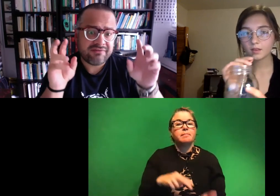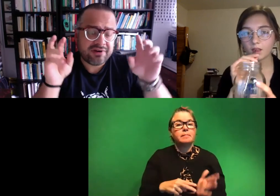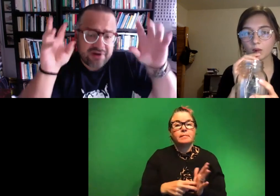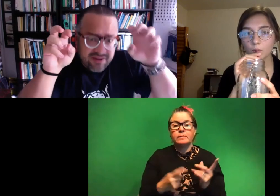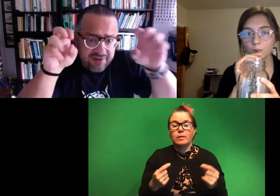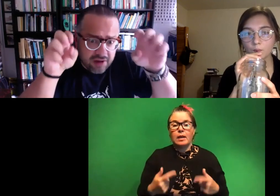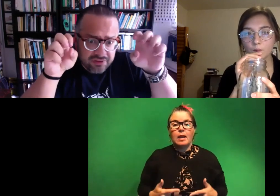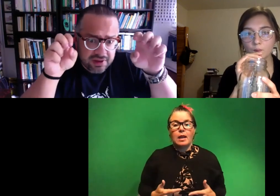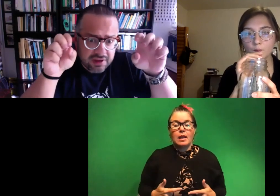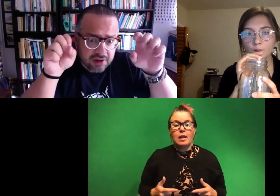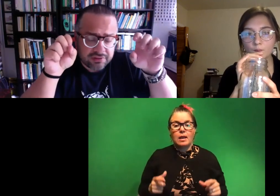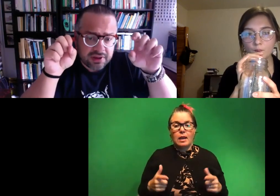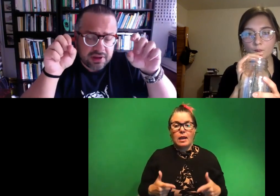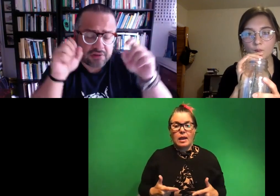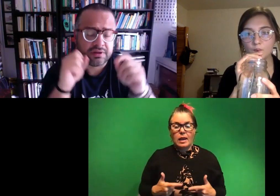they live grab